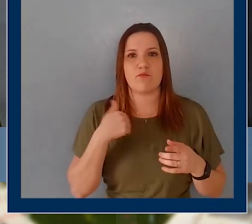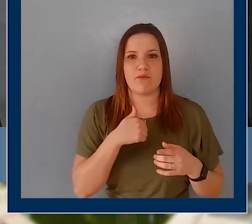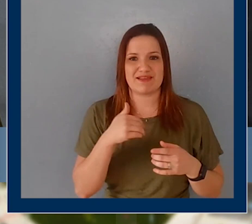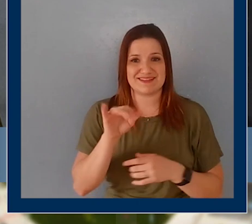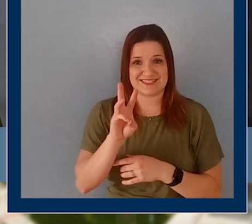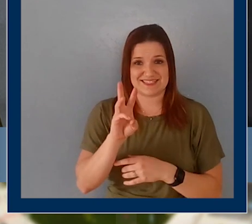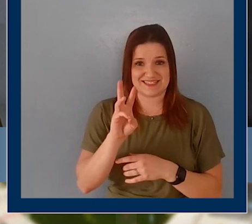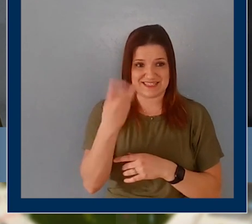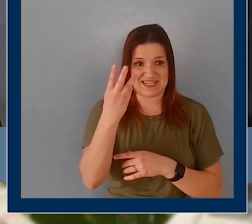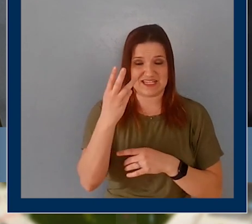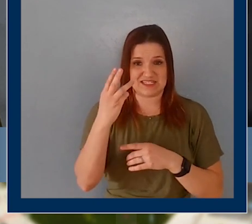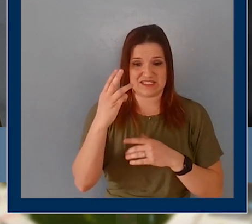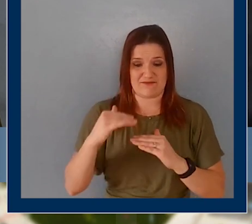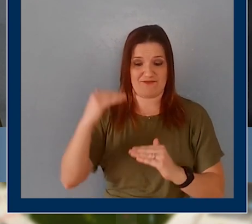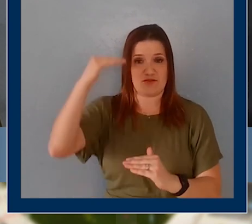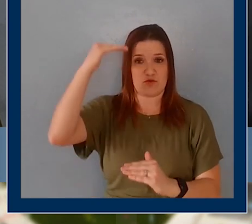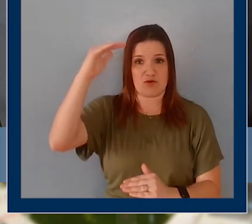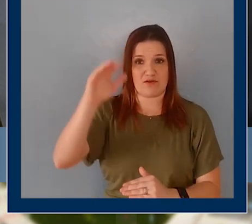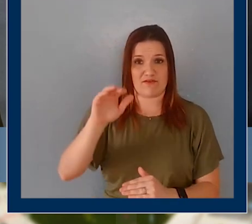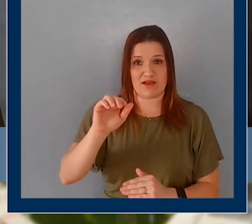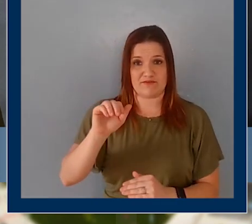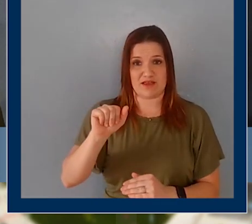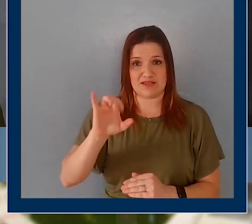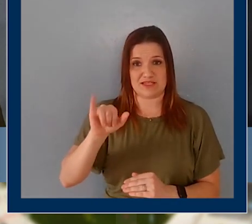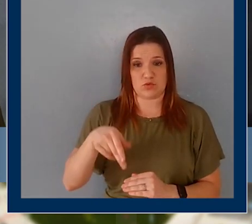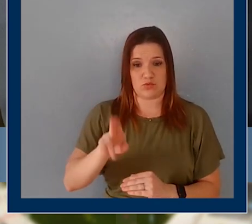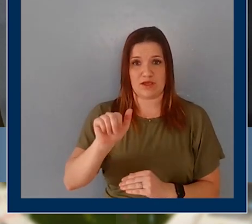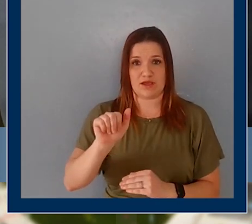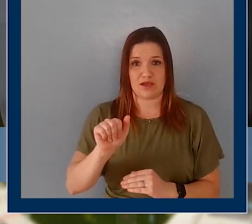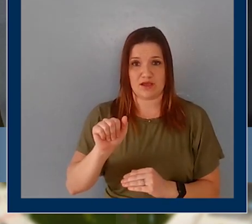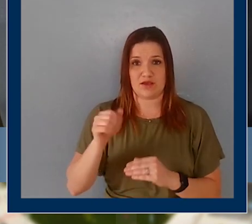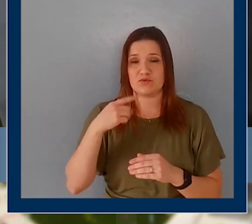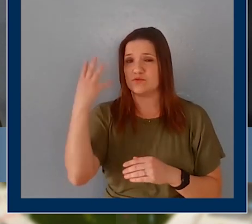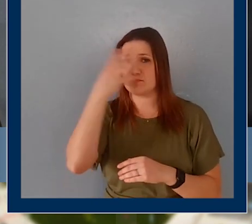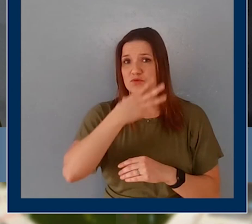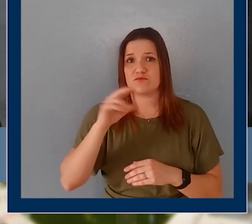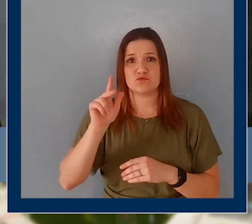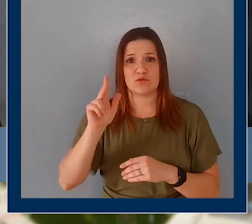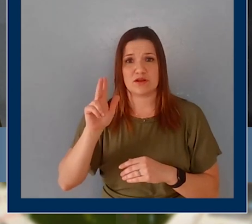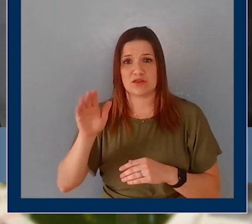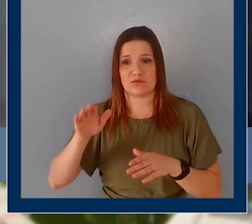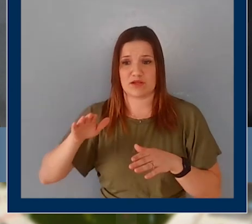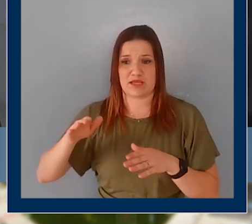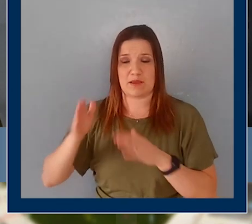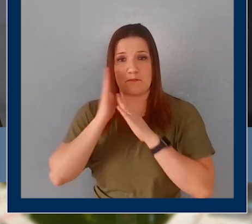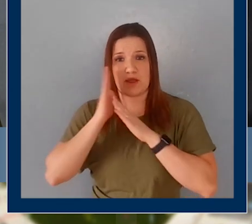So very, very, very busy. We do have a couple of other areas that we have